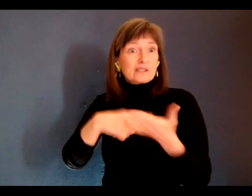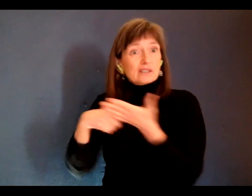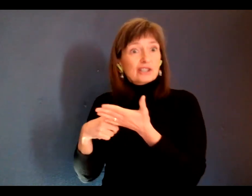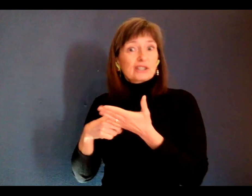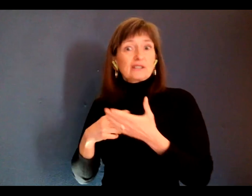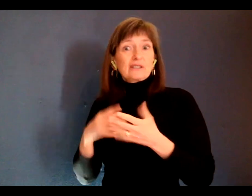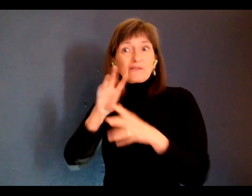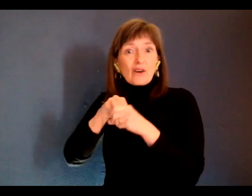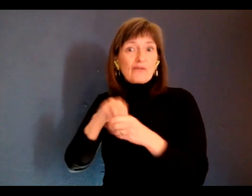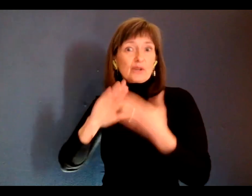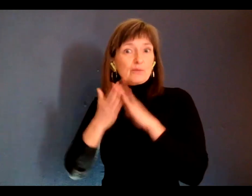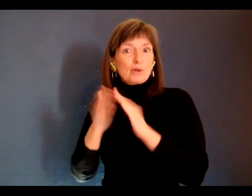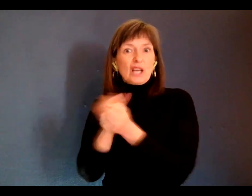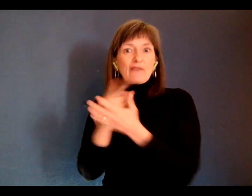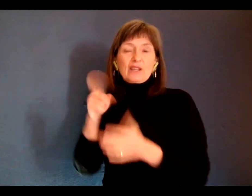in their community.